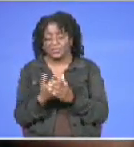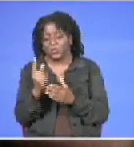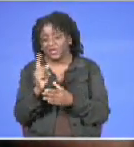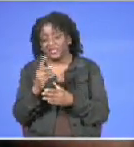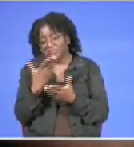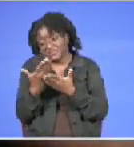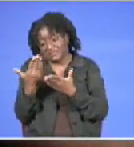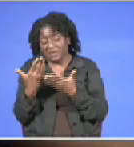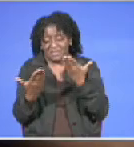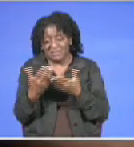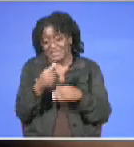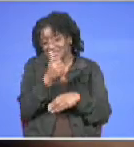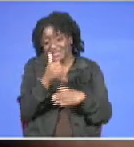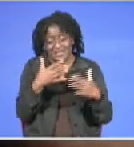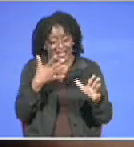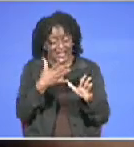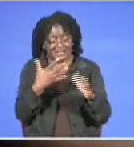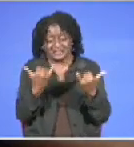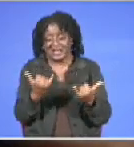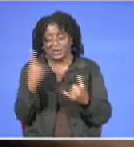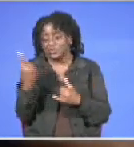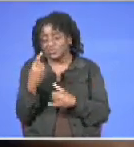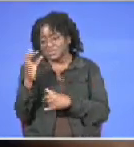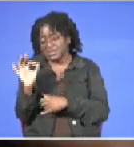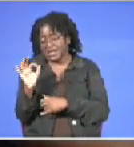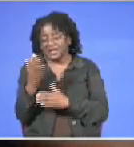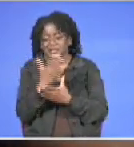there were at certain airports.